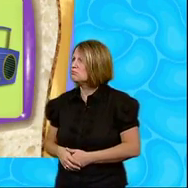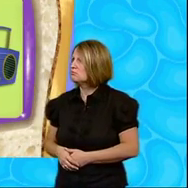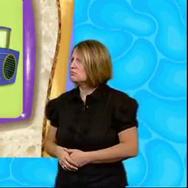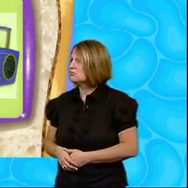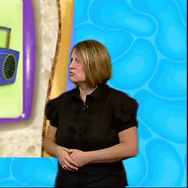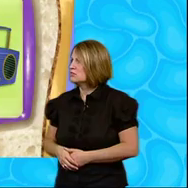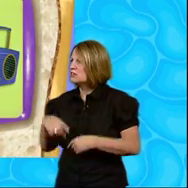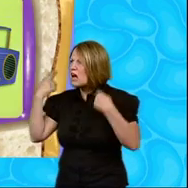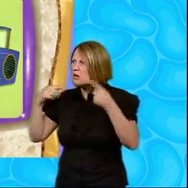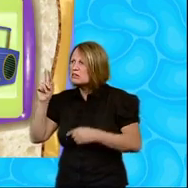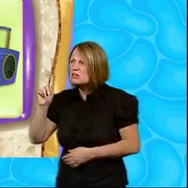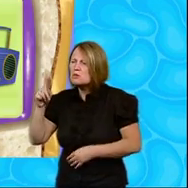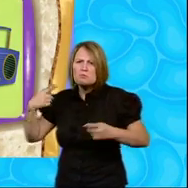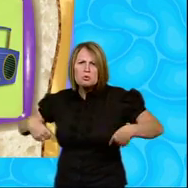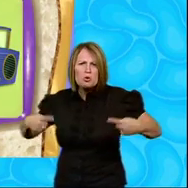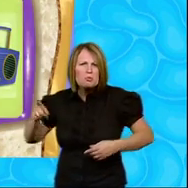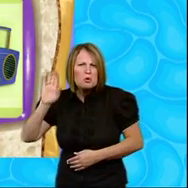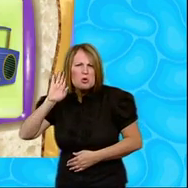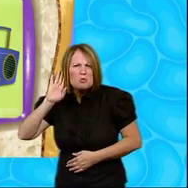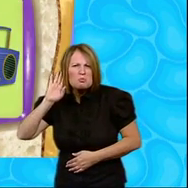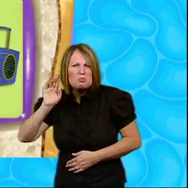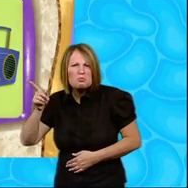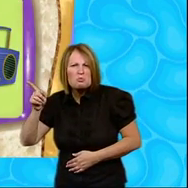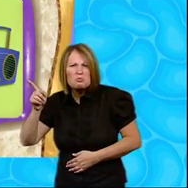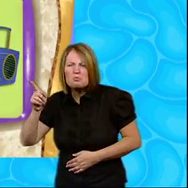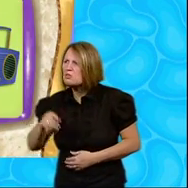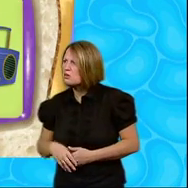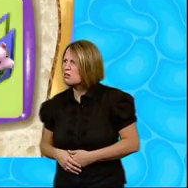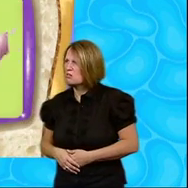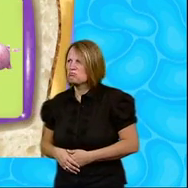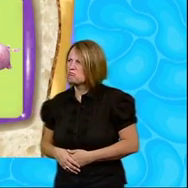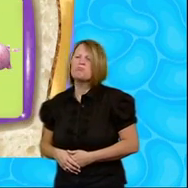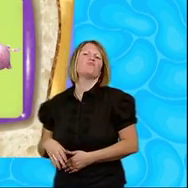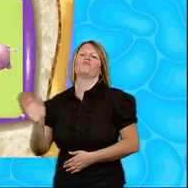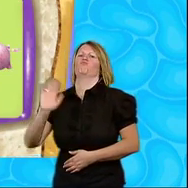What do you think? Is that the sound of Boom Sonic Boom? No!